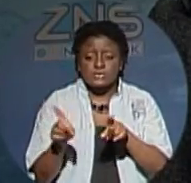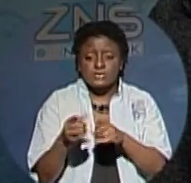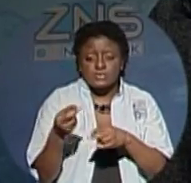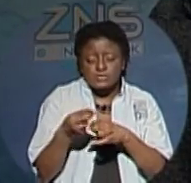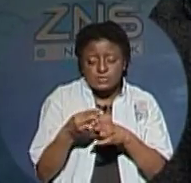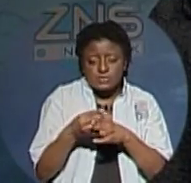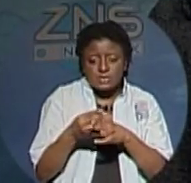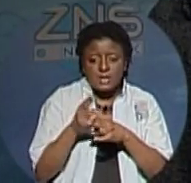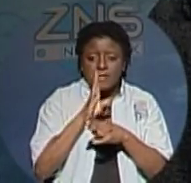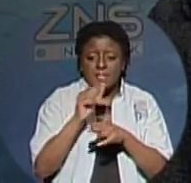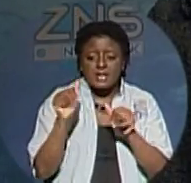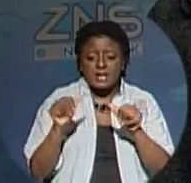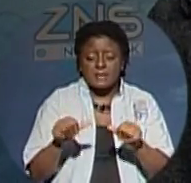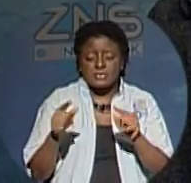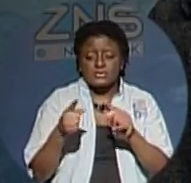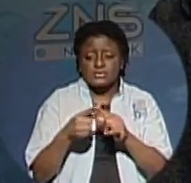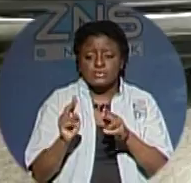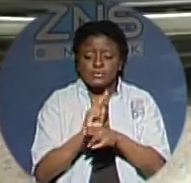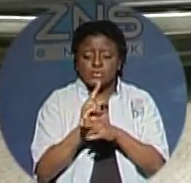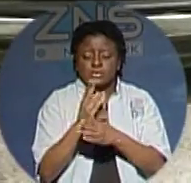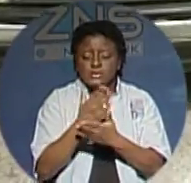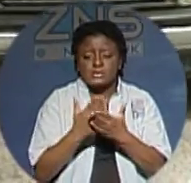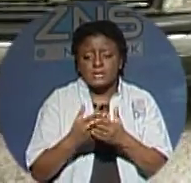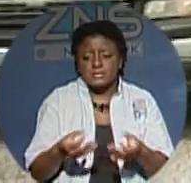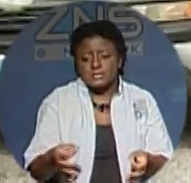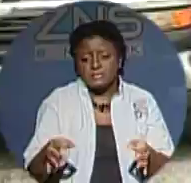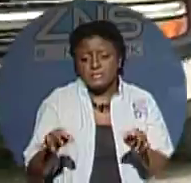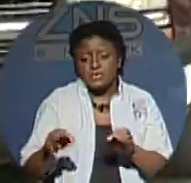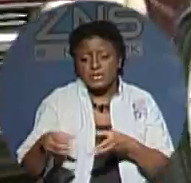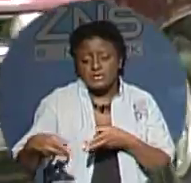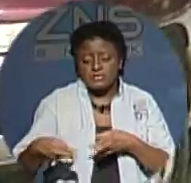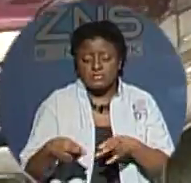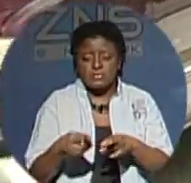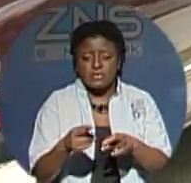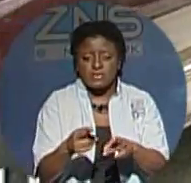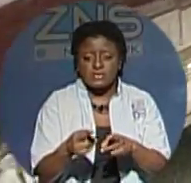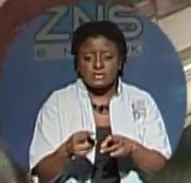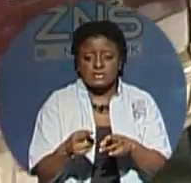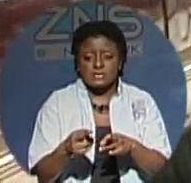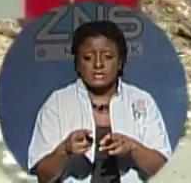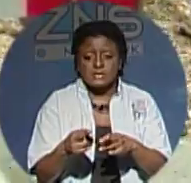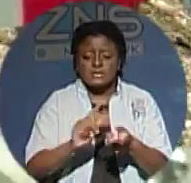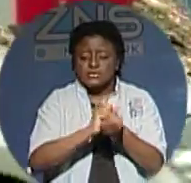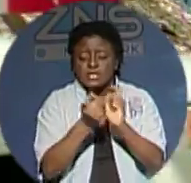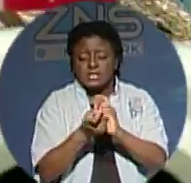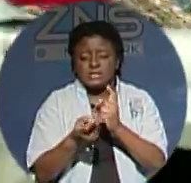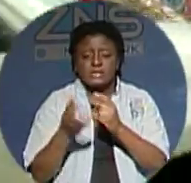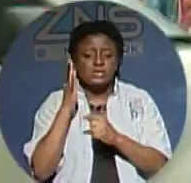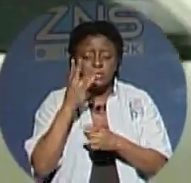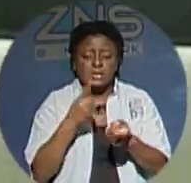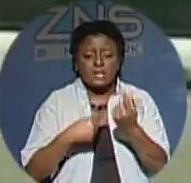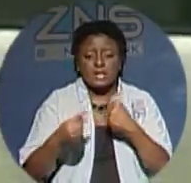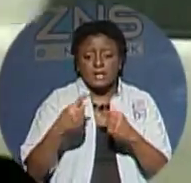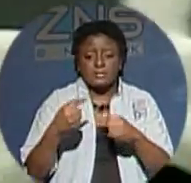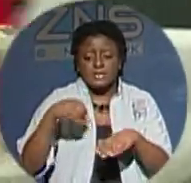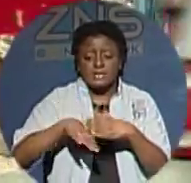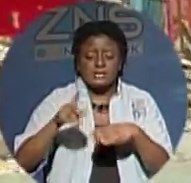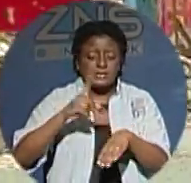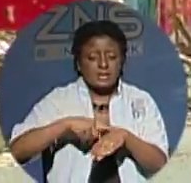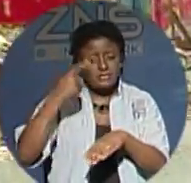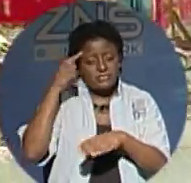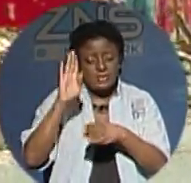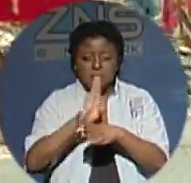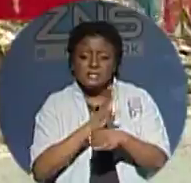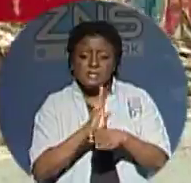key corridors in the capital. The changes will be coming just in time for the busy Christmas holiday season. The public